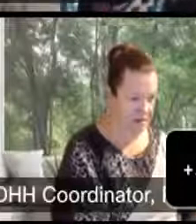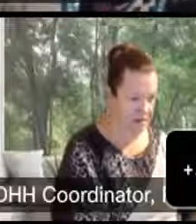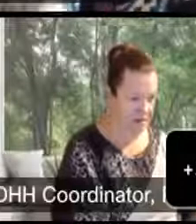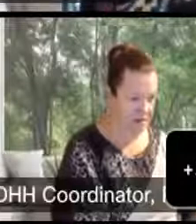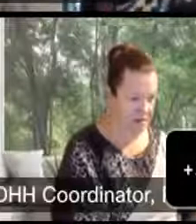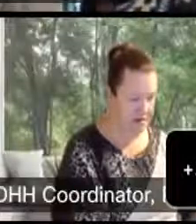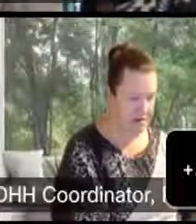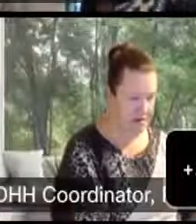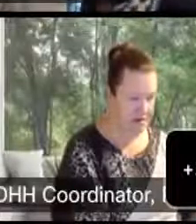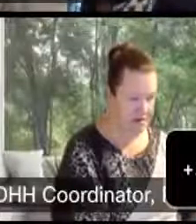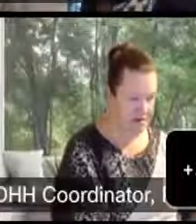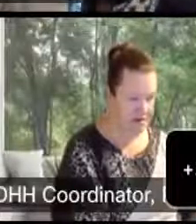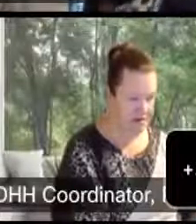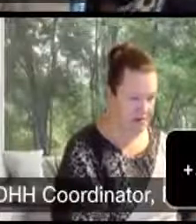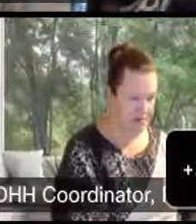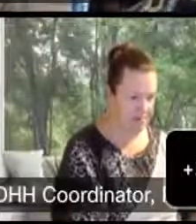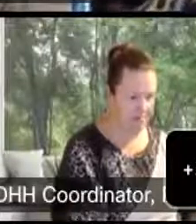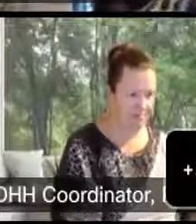our own leisure time.